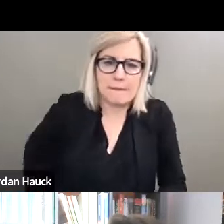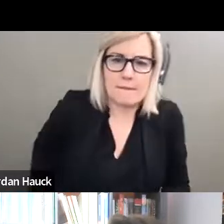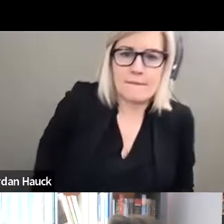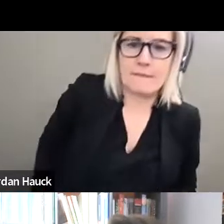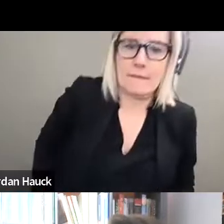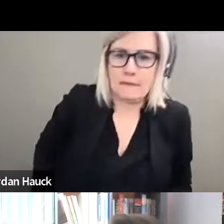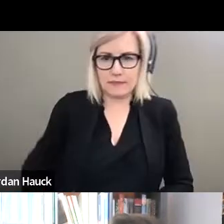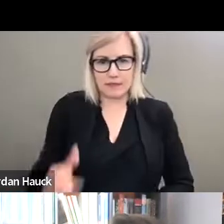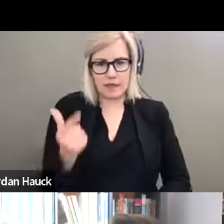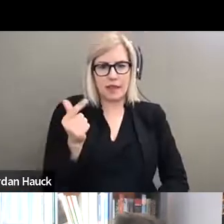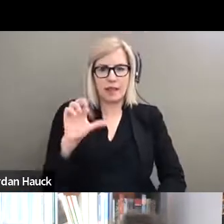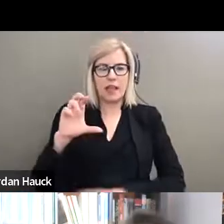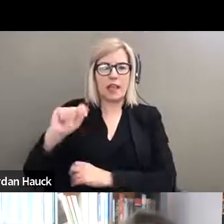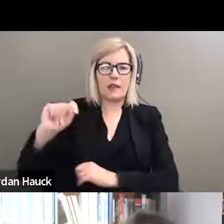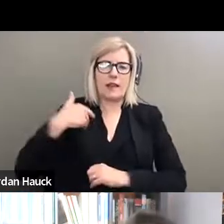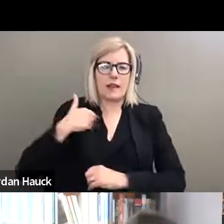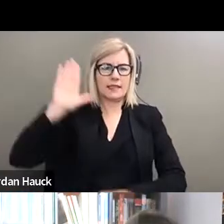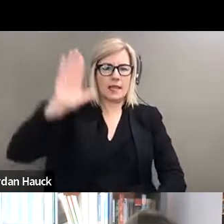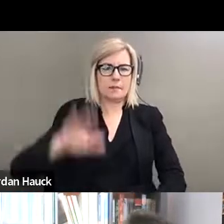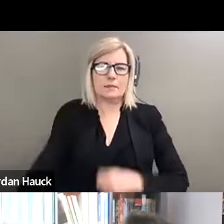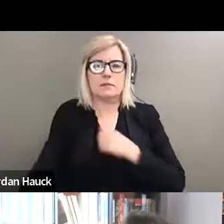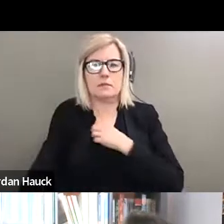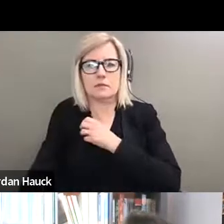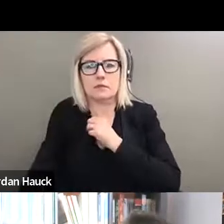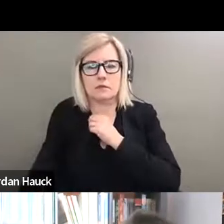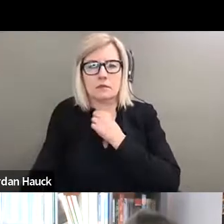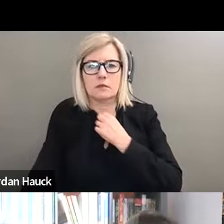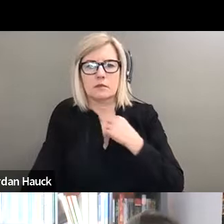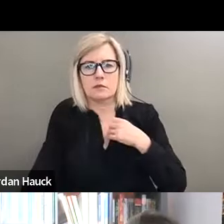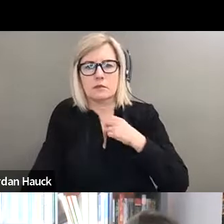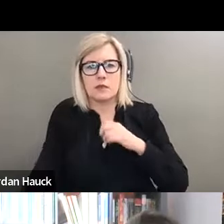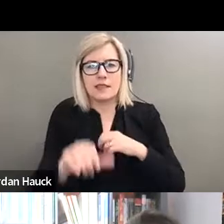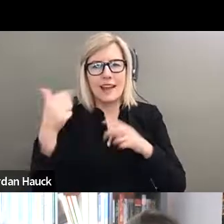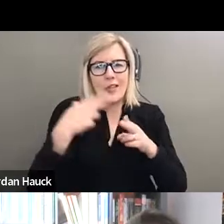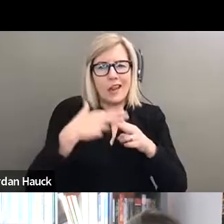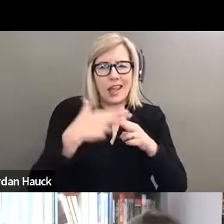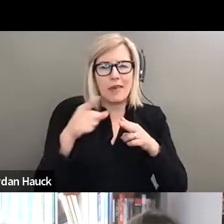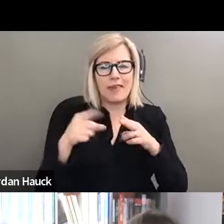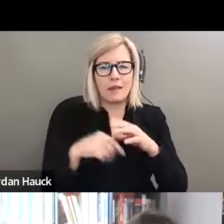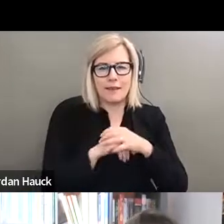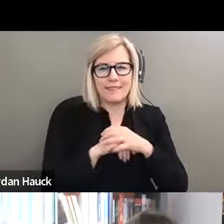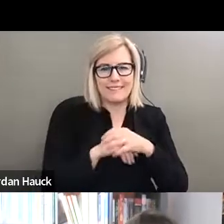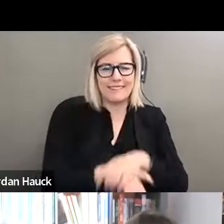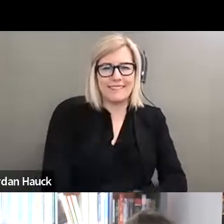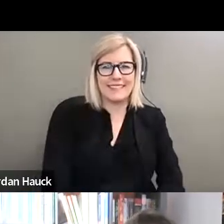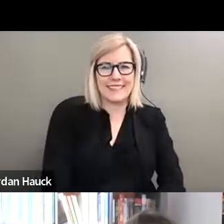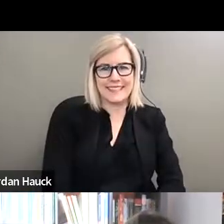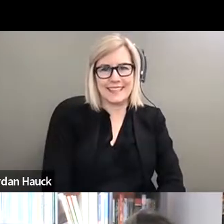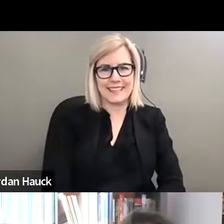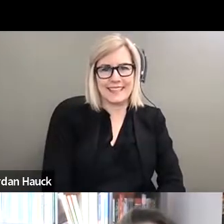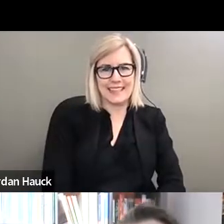think Garrett has his hand up. yeah, Garrett has his name. He's got another name on there, don't you, Garrett? Justin is. Oh yeah,